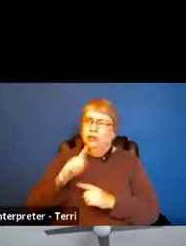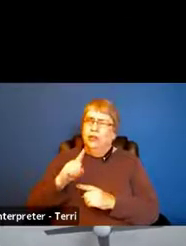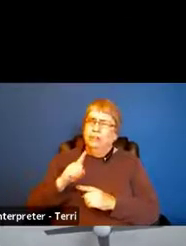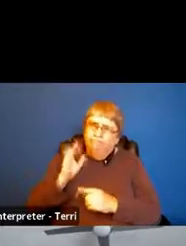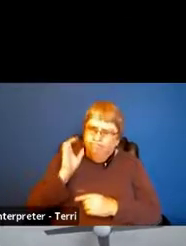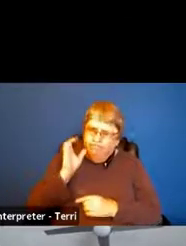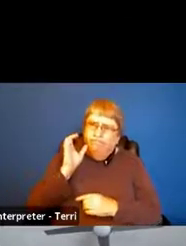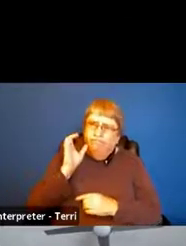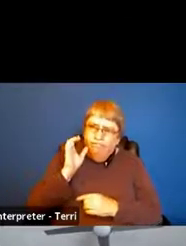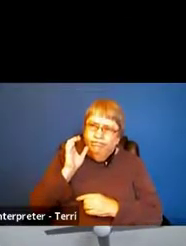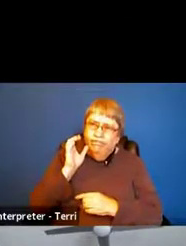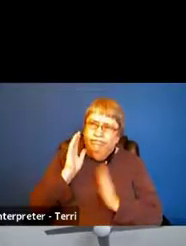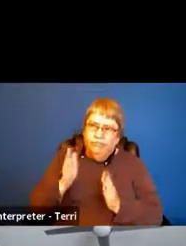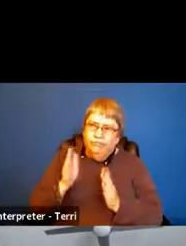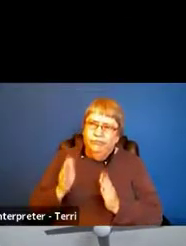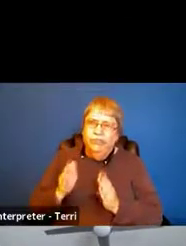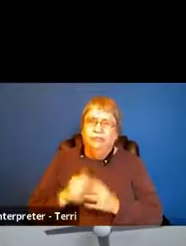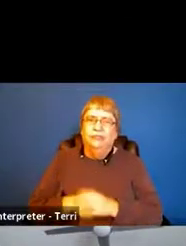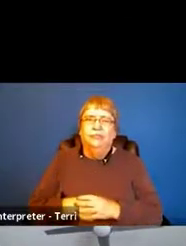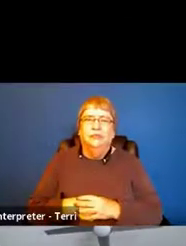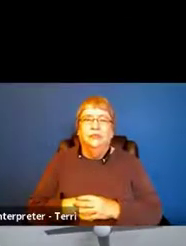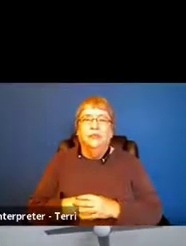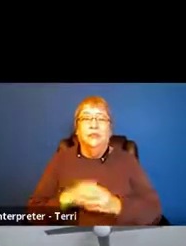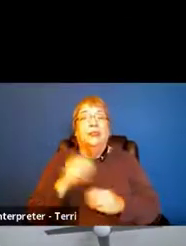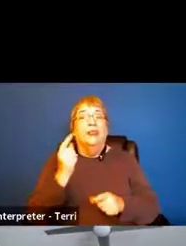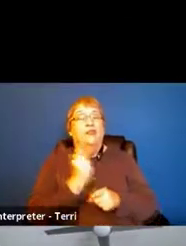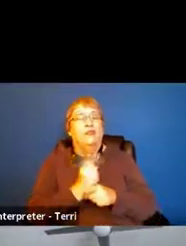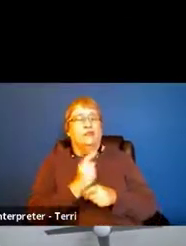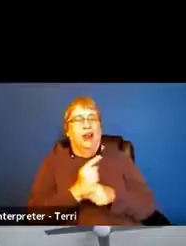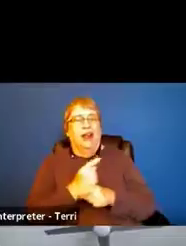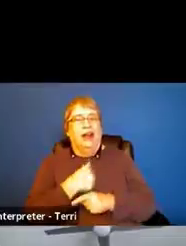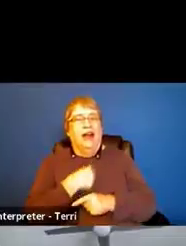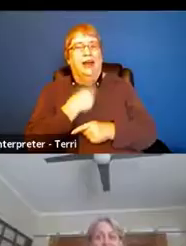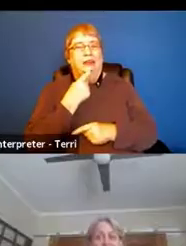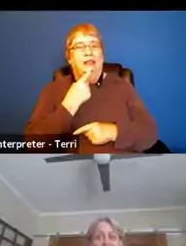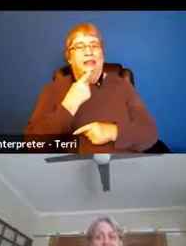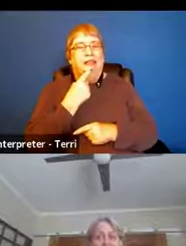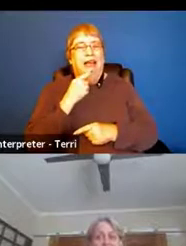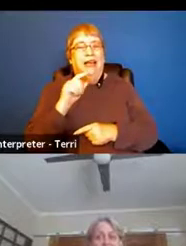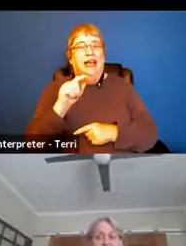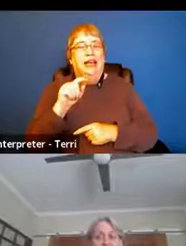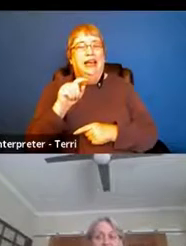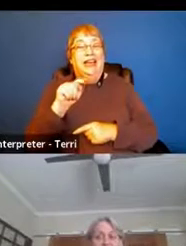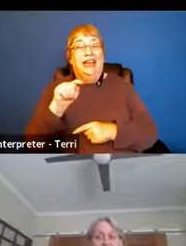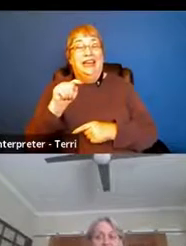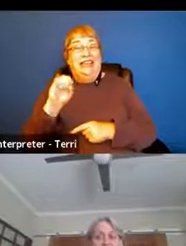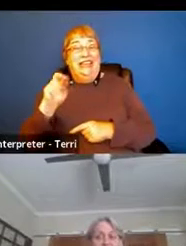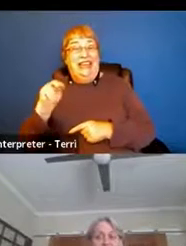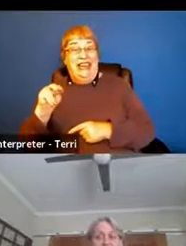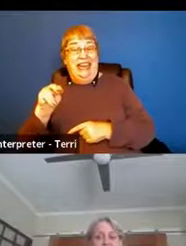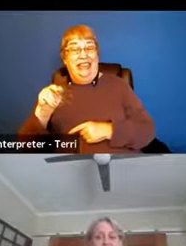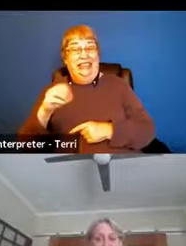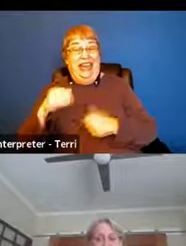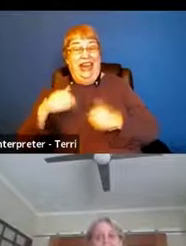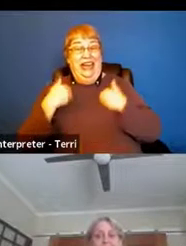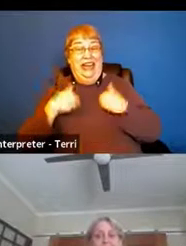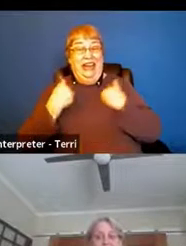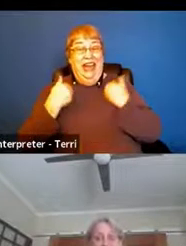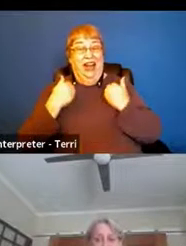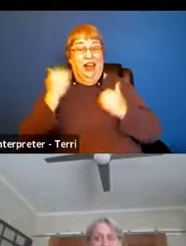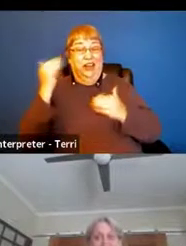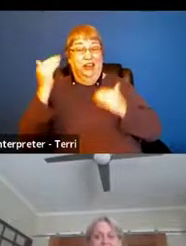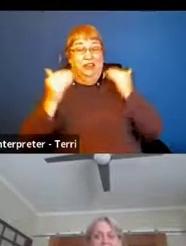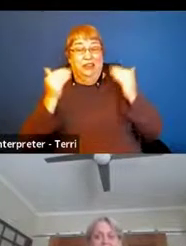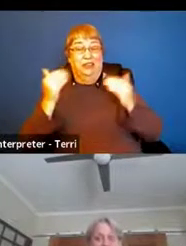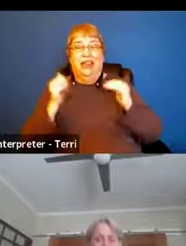Absolutely. And for lack of a better term, I would say teens and young adults have really good BS meters, and they're going to notice if we're not being